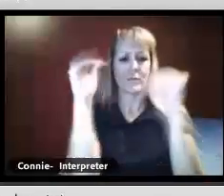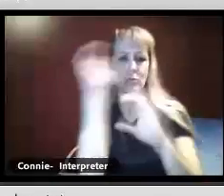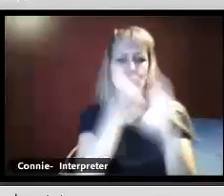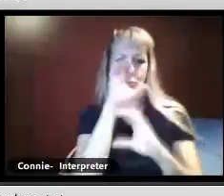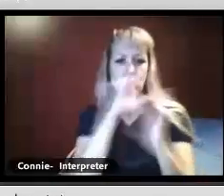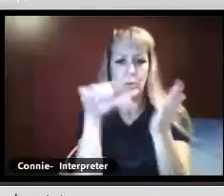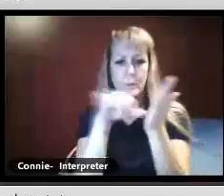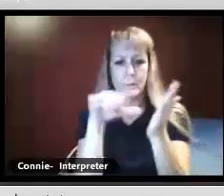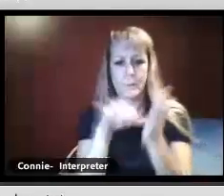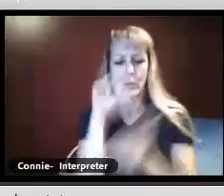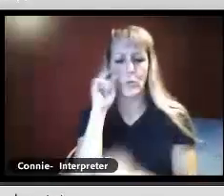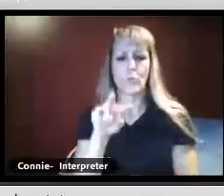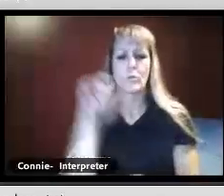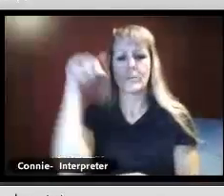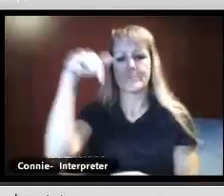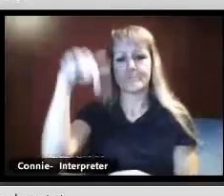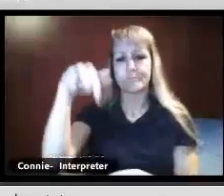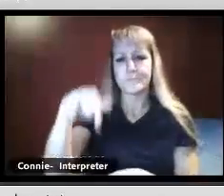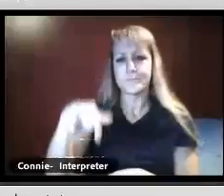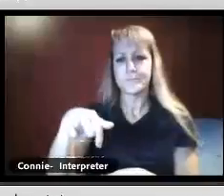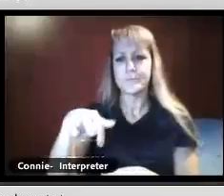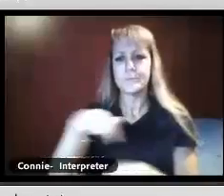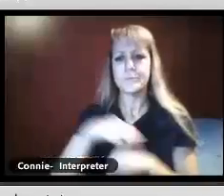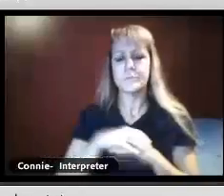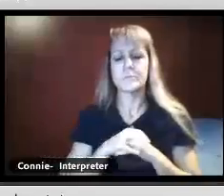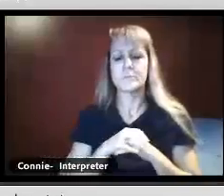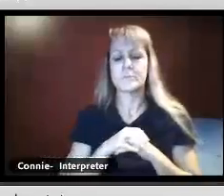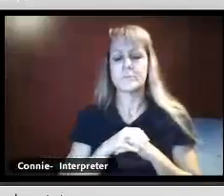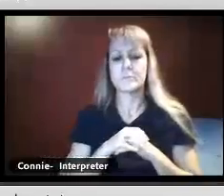you to scroll down